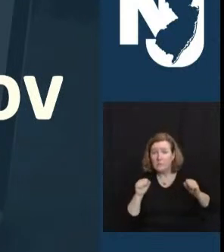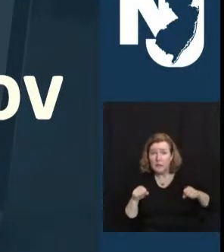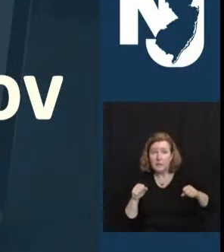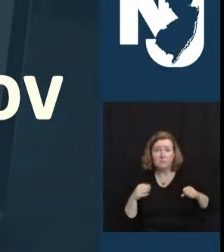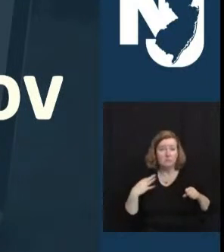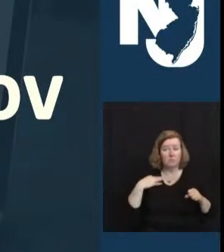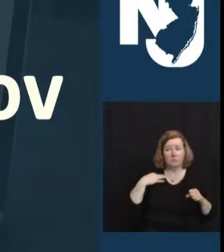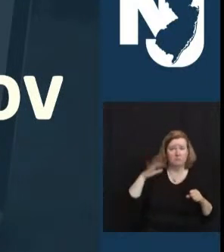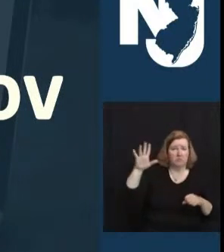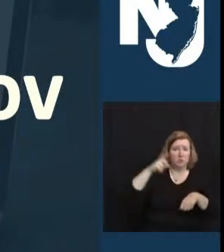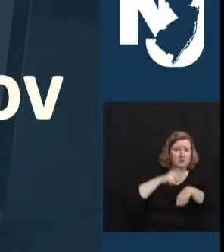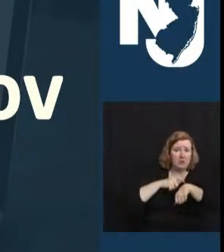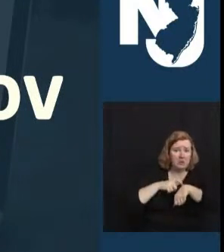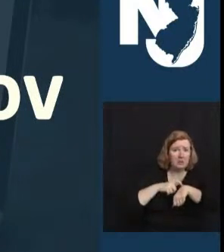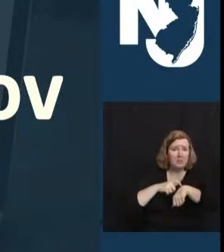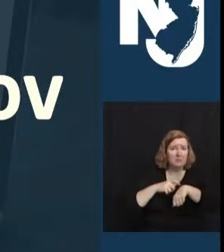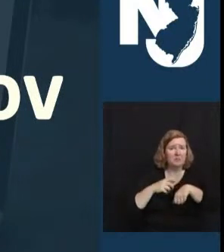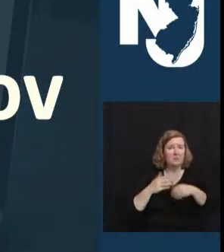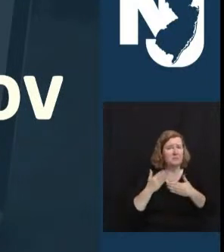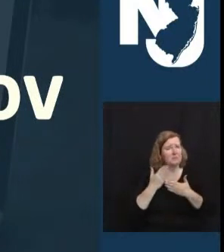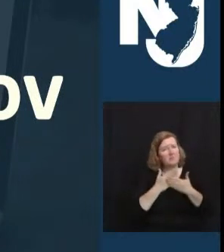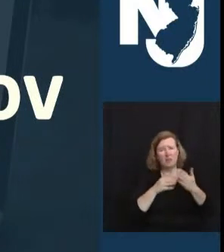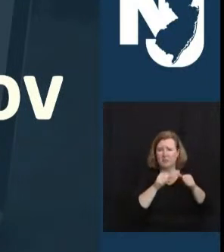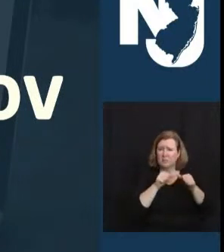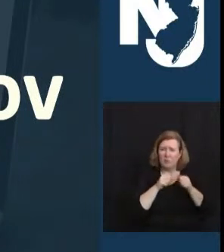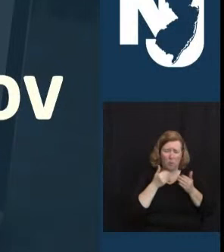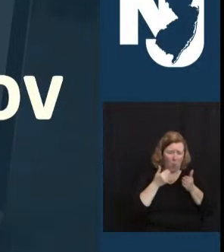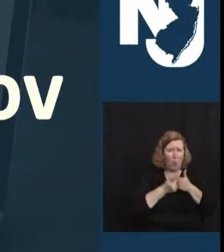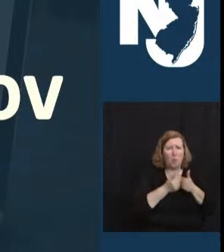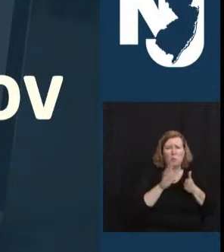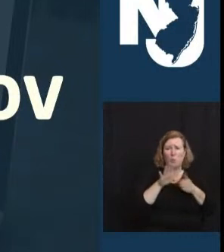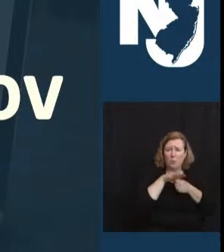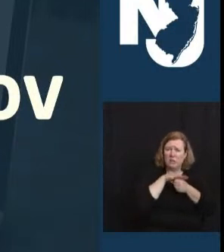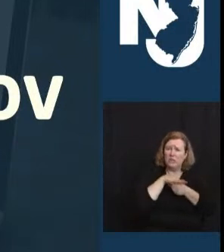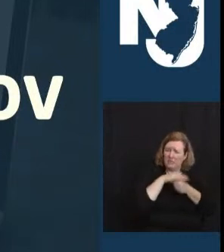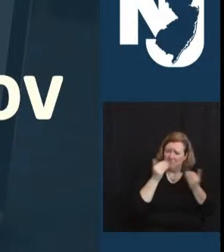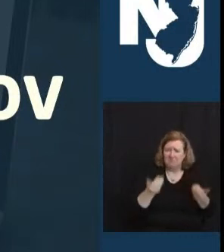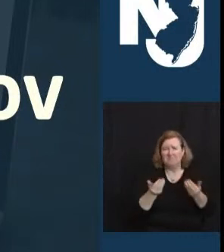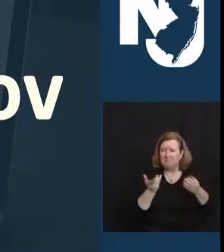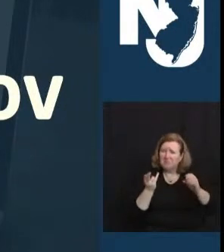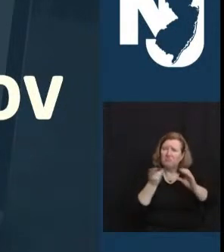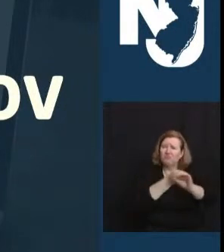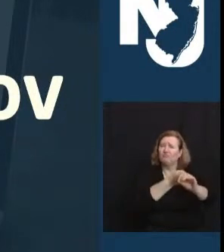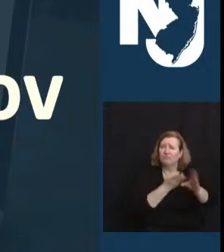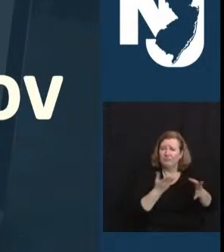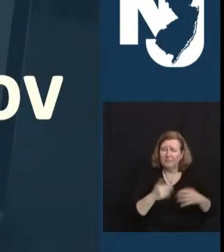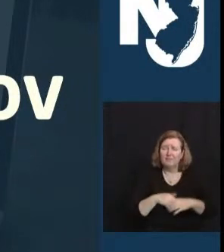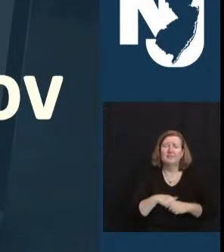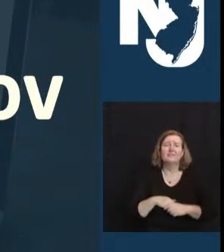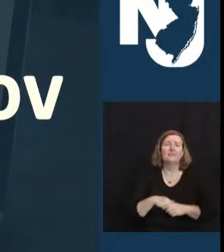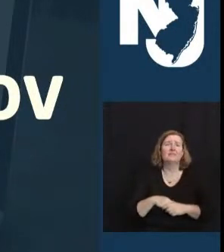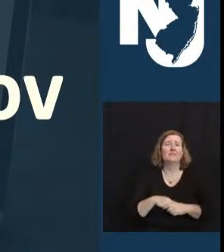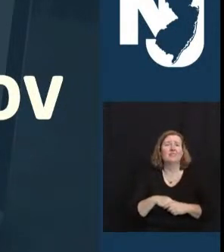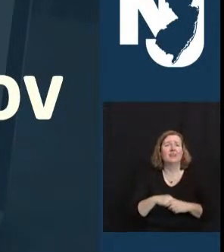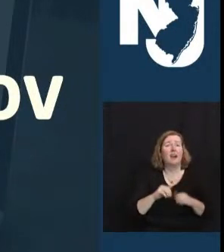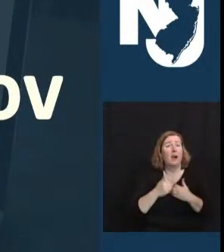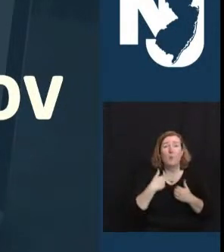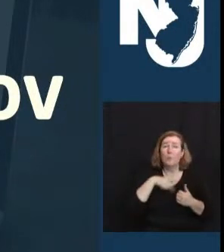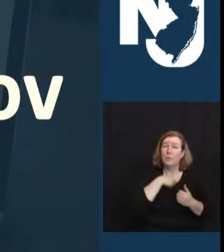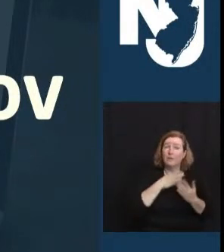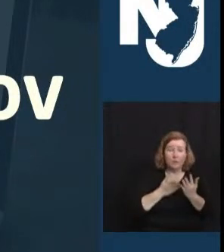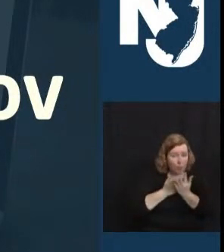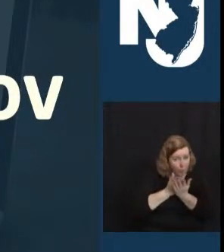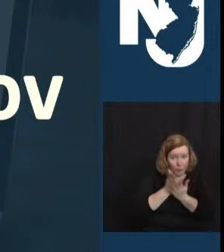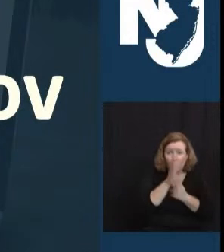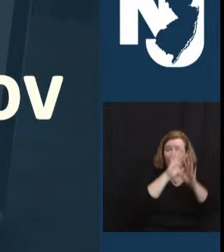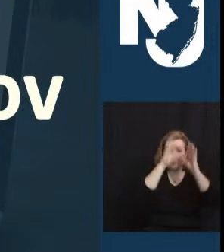time at a pantry or a kitchen in your community. And the only way we get through this is if we all pull forward